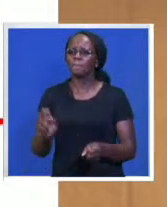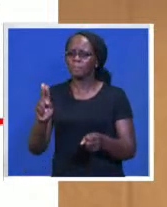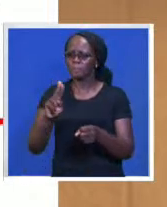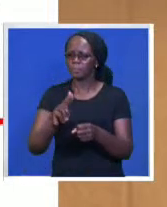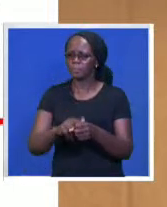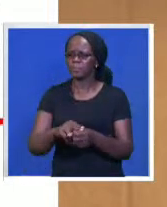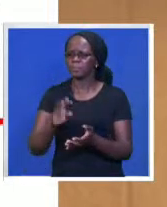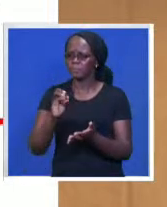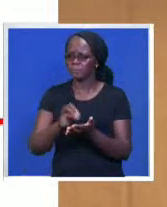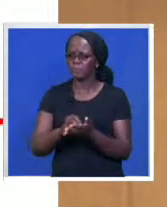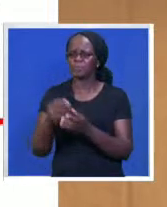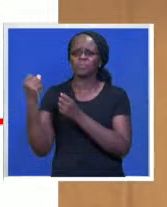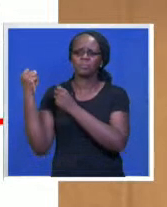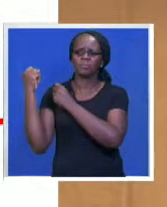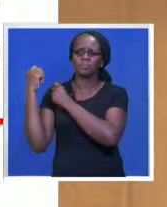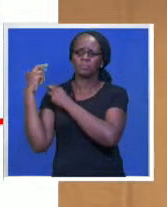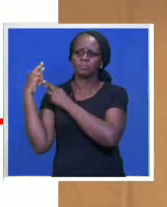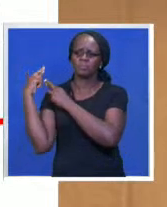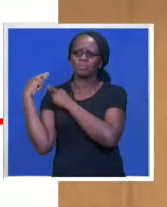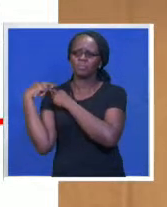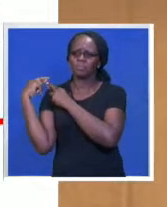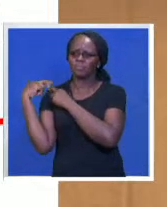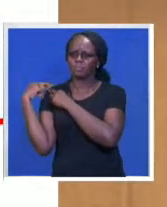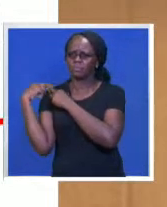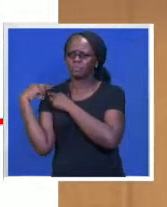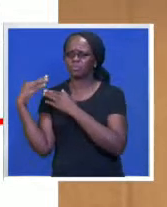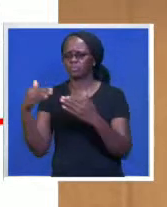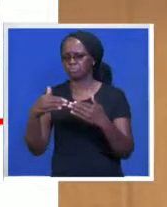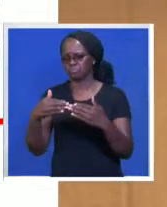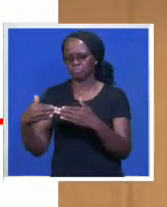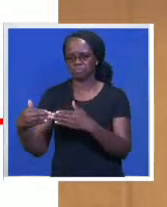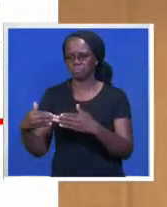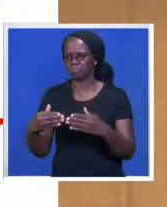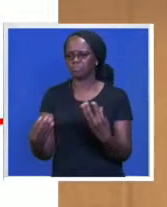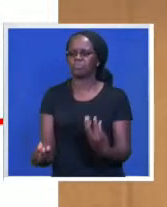a responsibility to care for you.